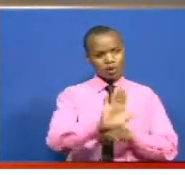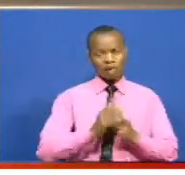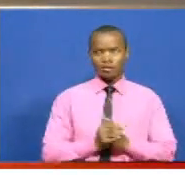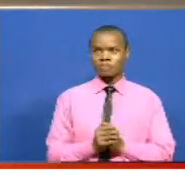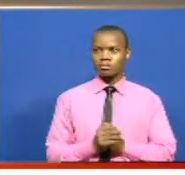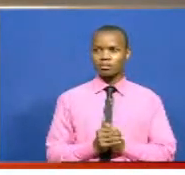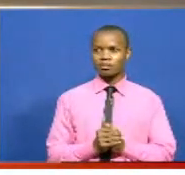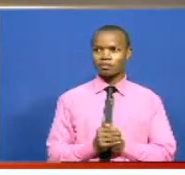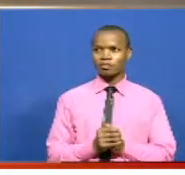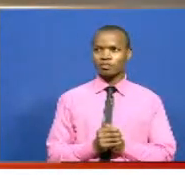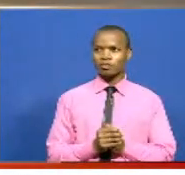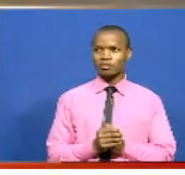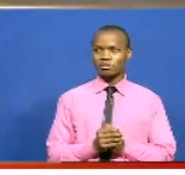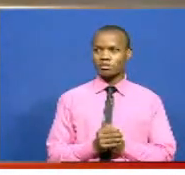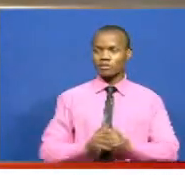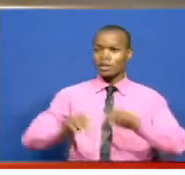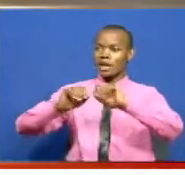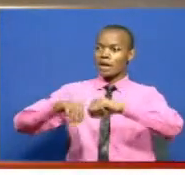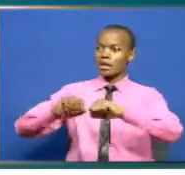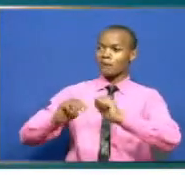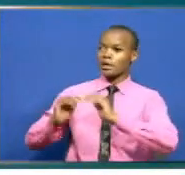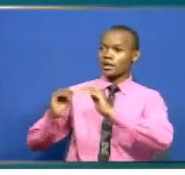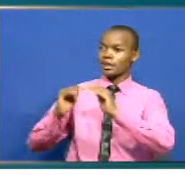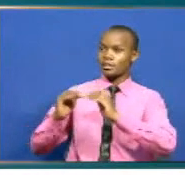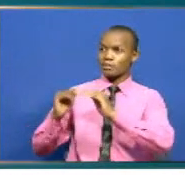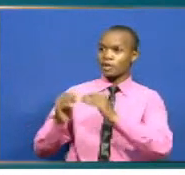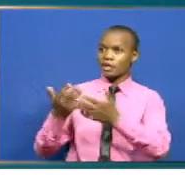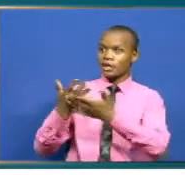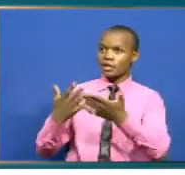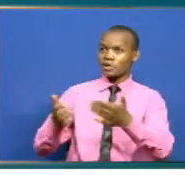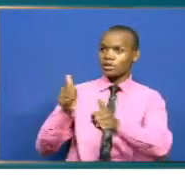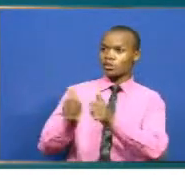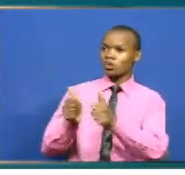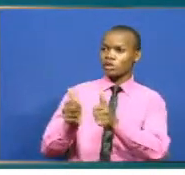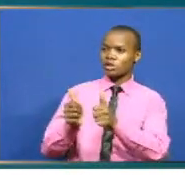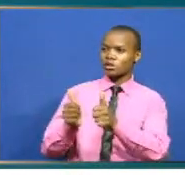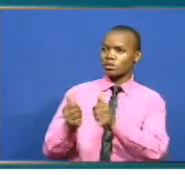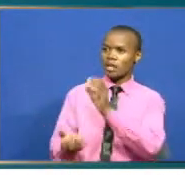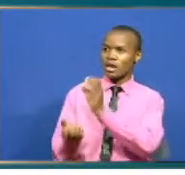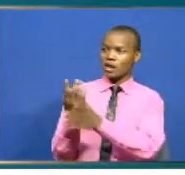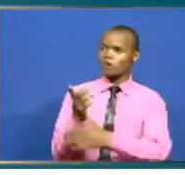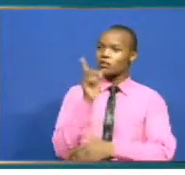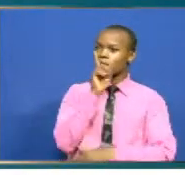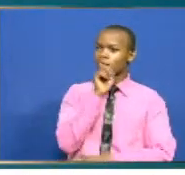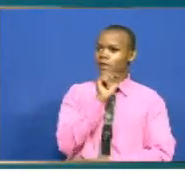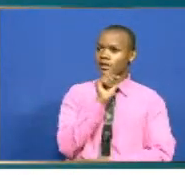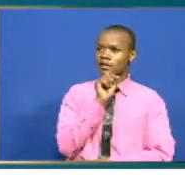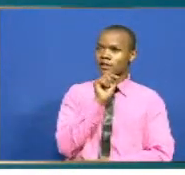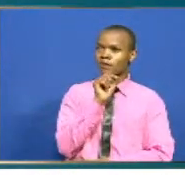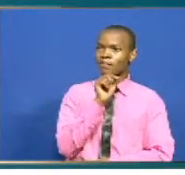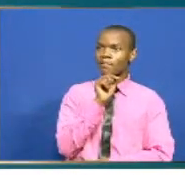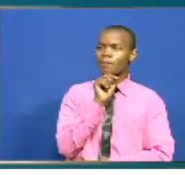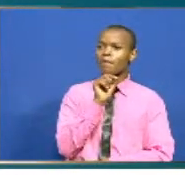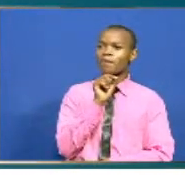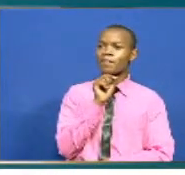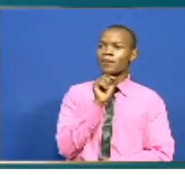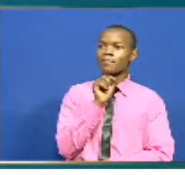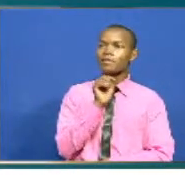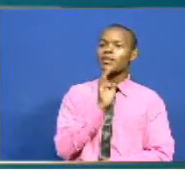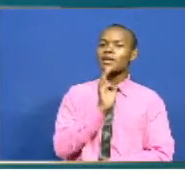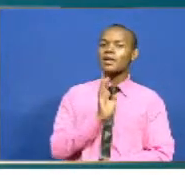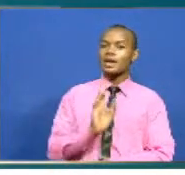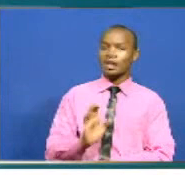Negotiated democracy is one of the things that I came by. And definitely our elders have decided to